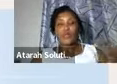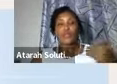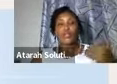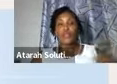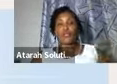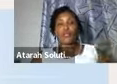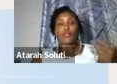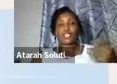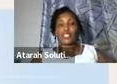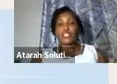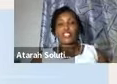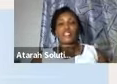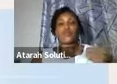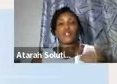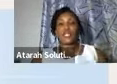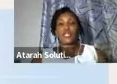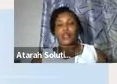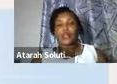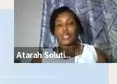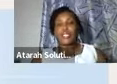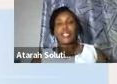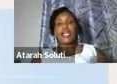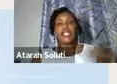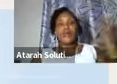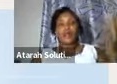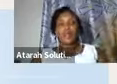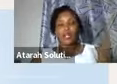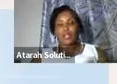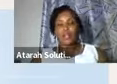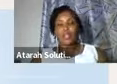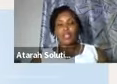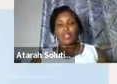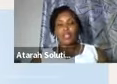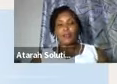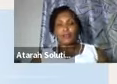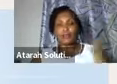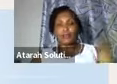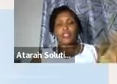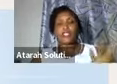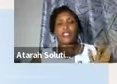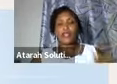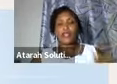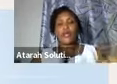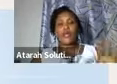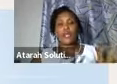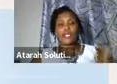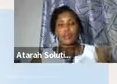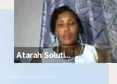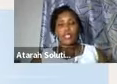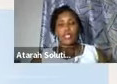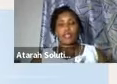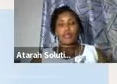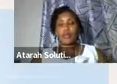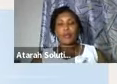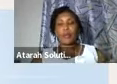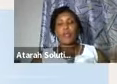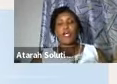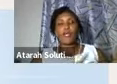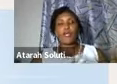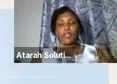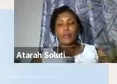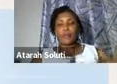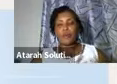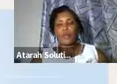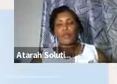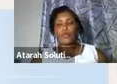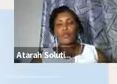children or your nephews or your sisters in choosing their career. And then we will also have another session where we are supporting the people,